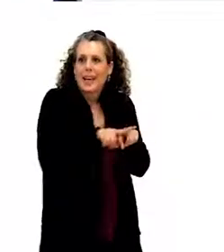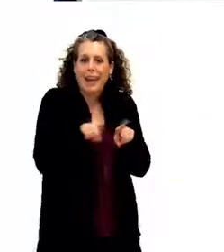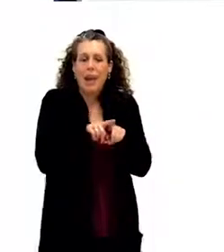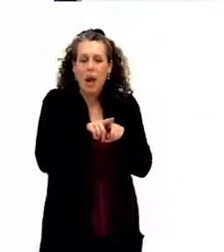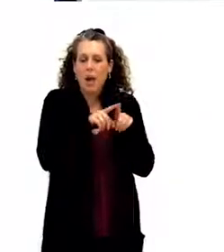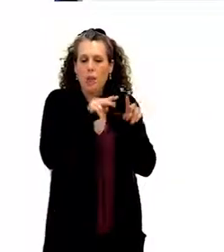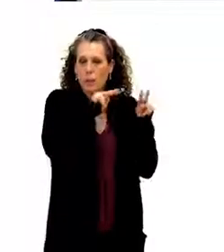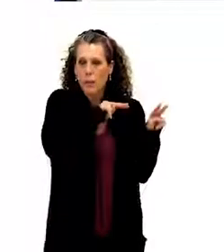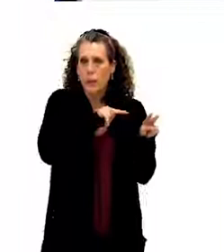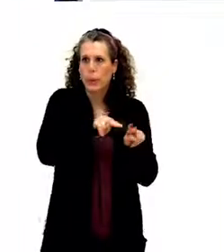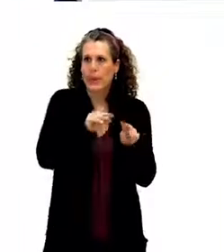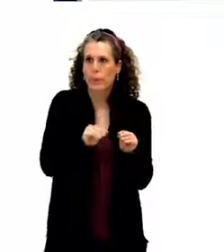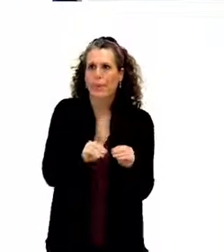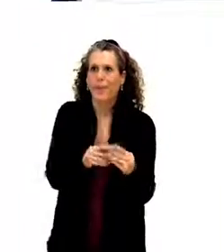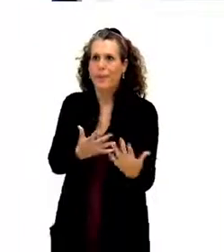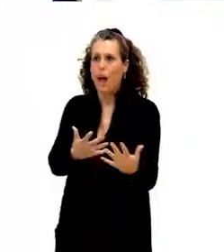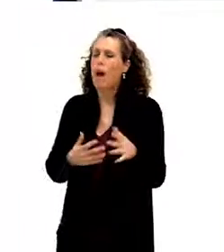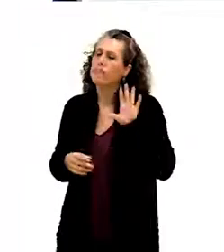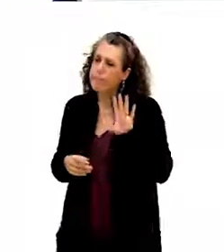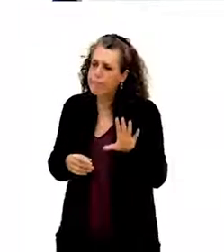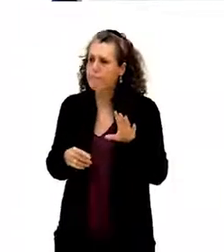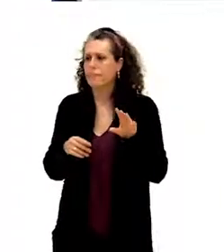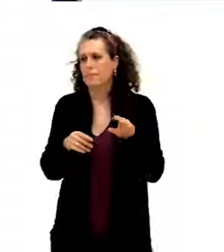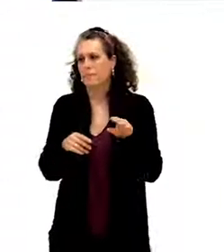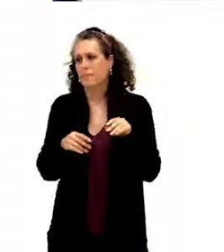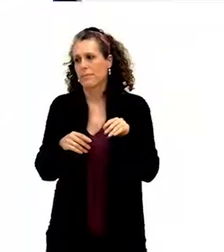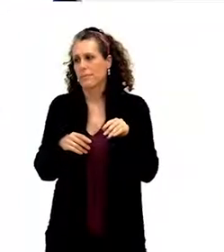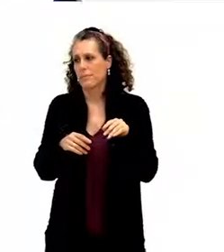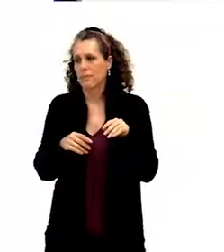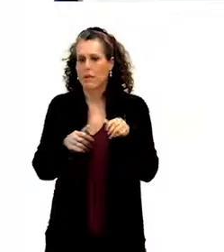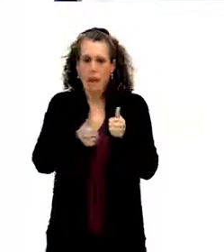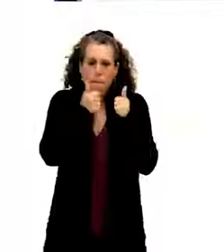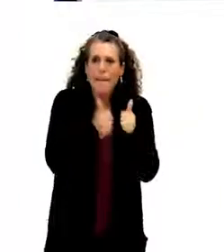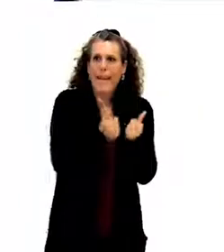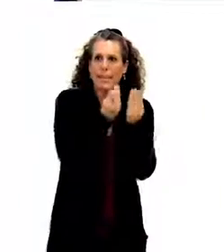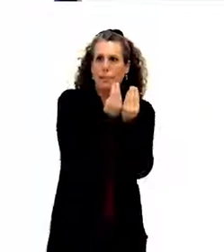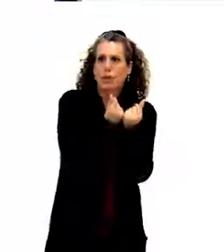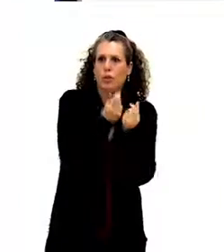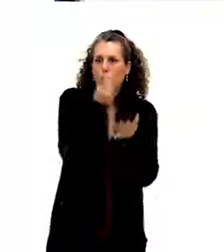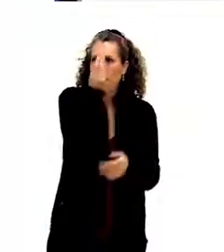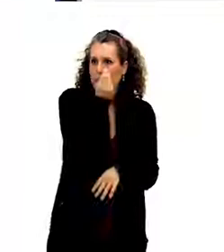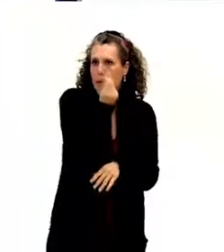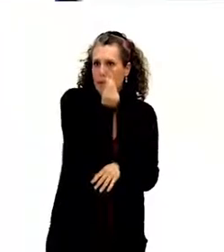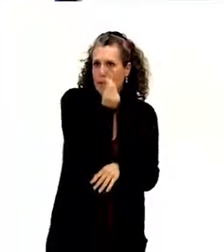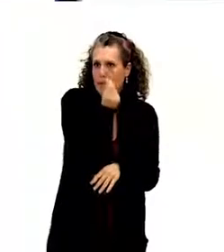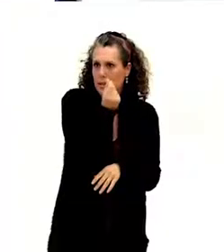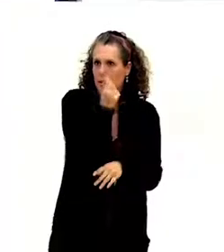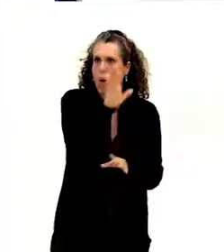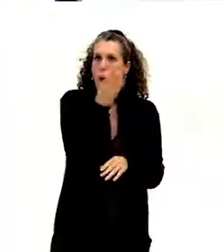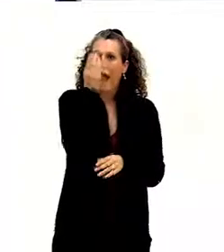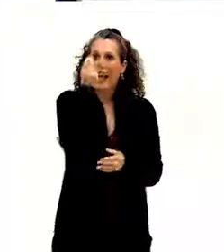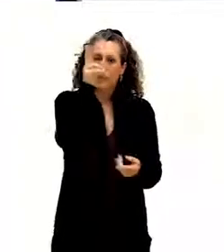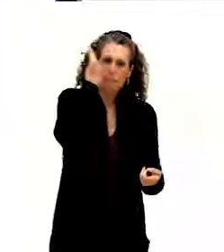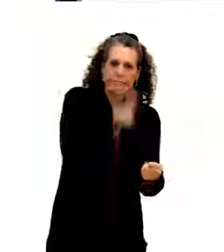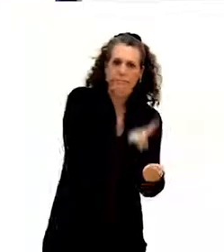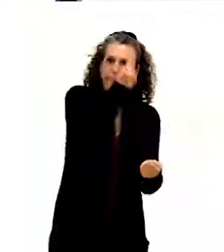delivering public services, but mainly through best price quality or meet most economically